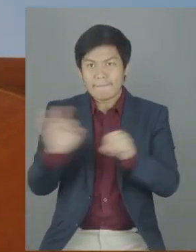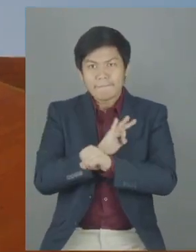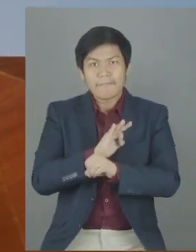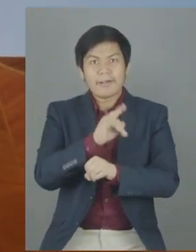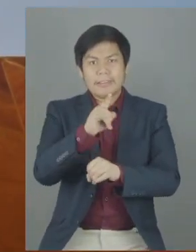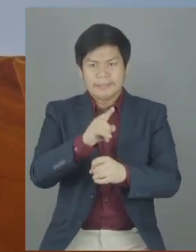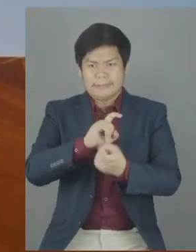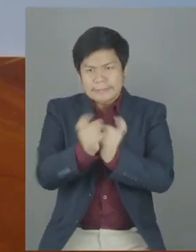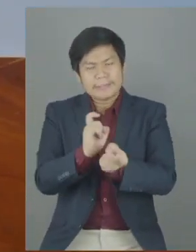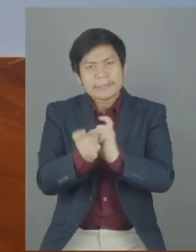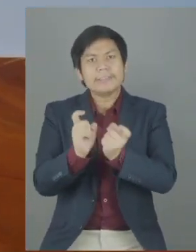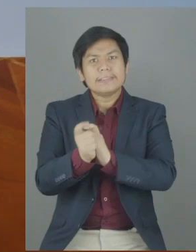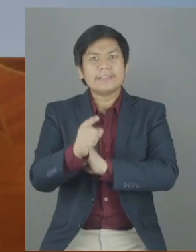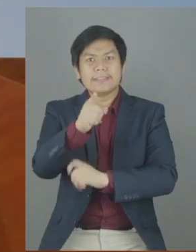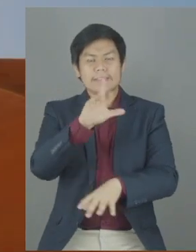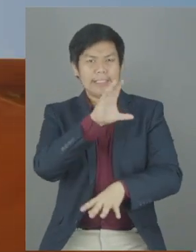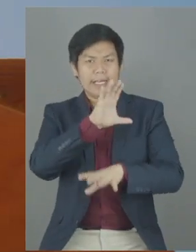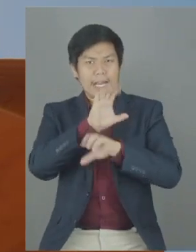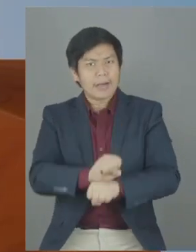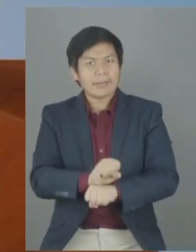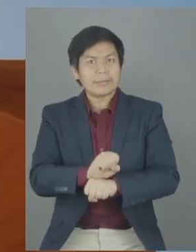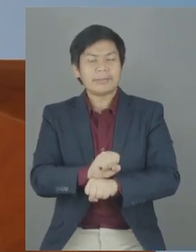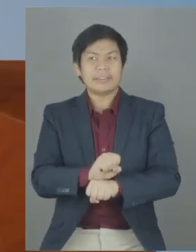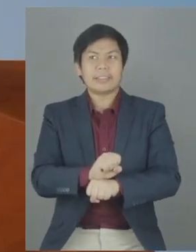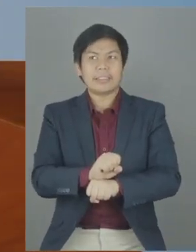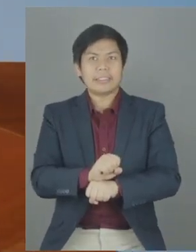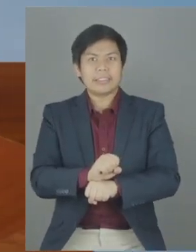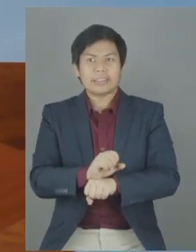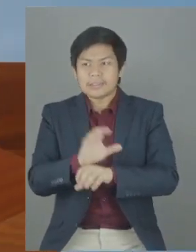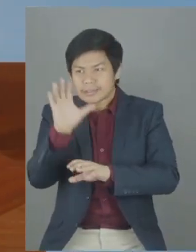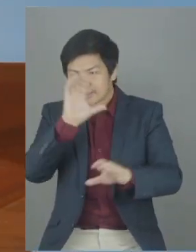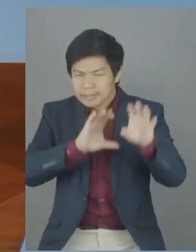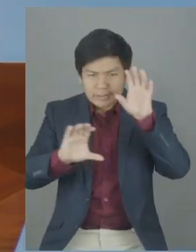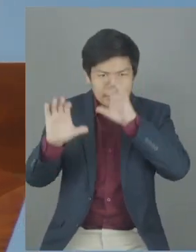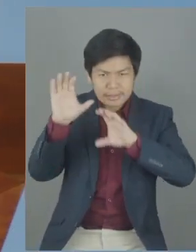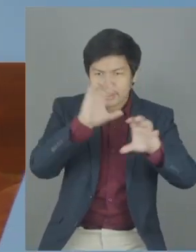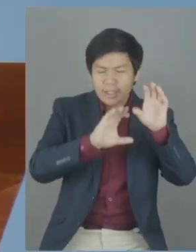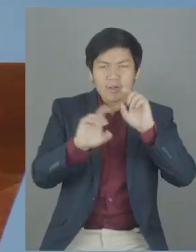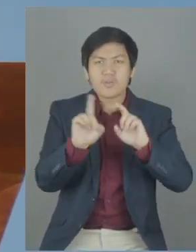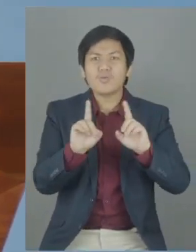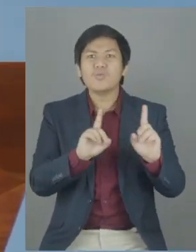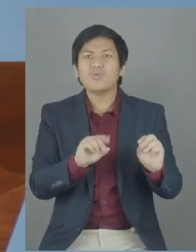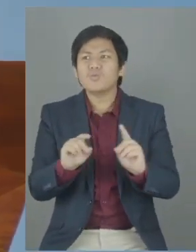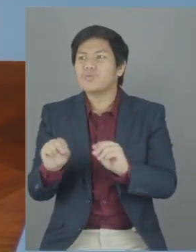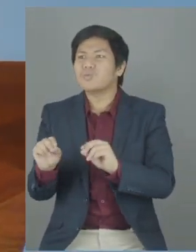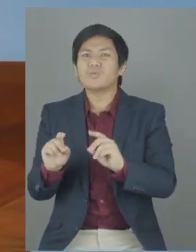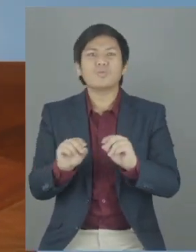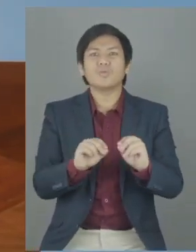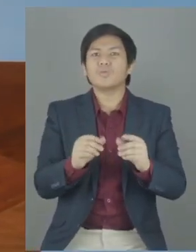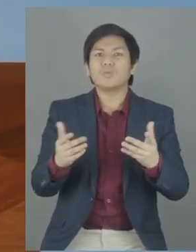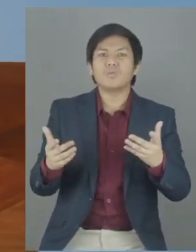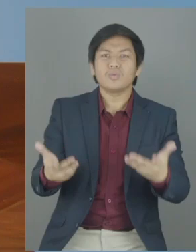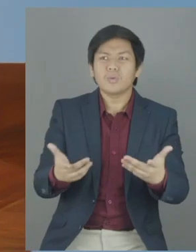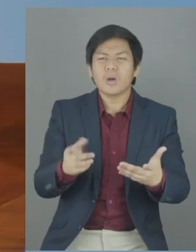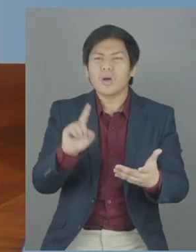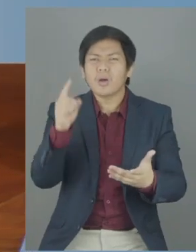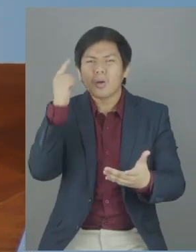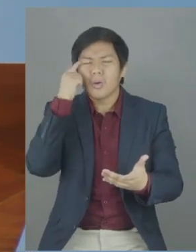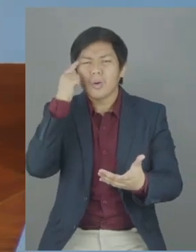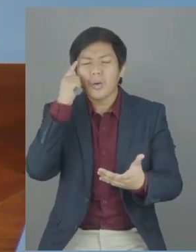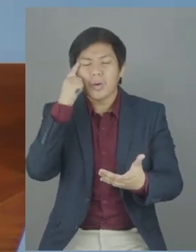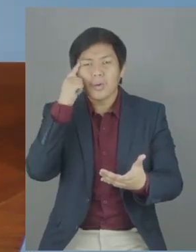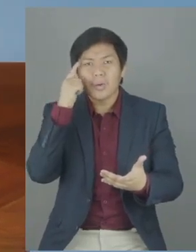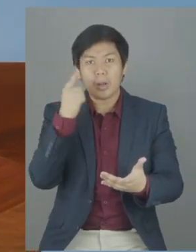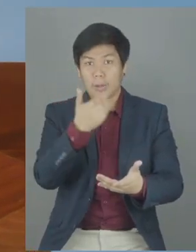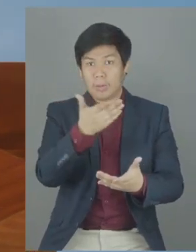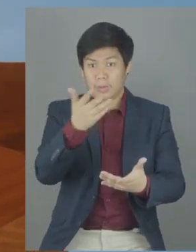someone. You know, you're still figuring out who you are. You're still trying to know even